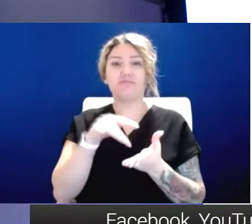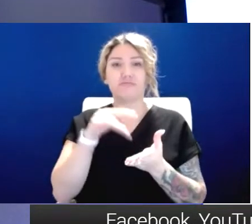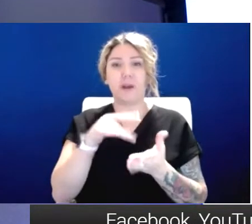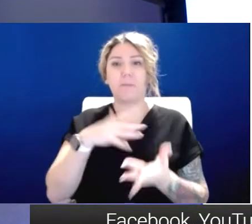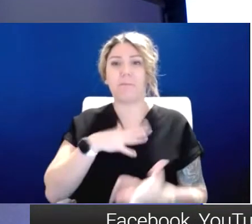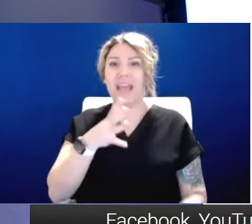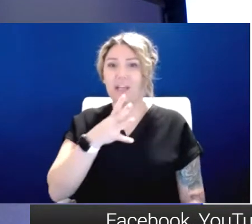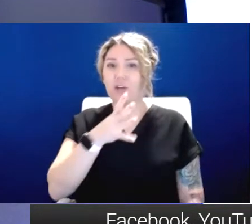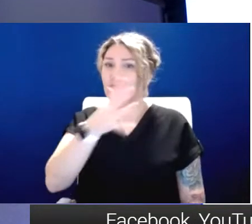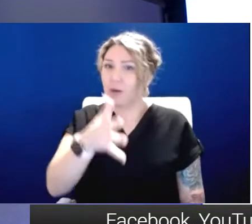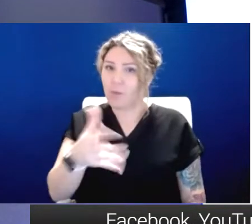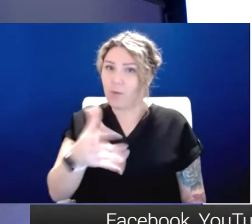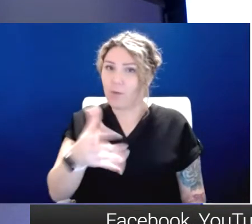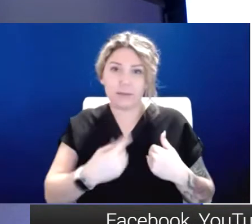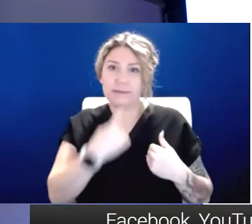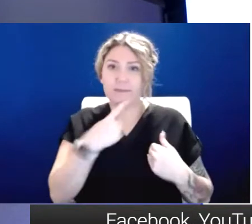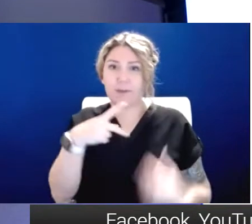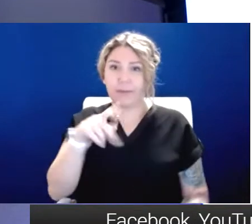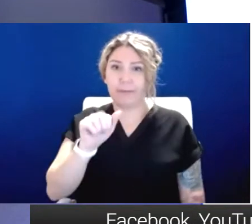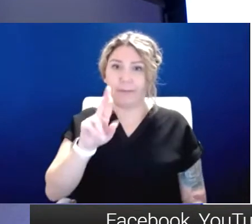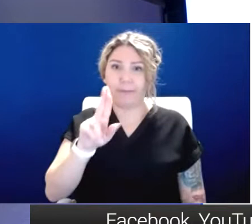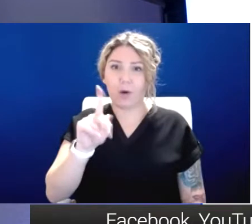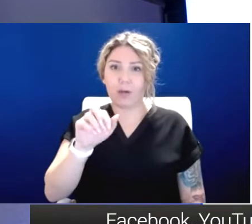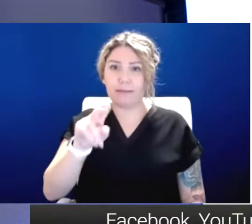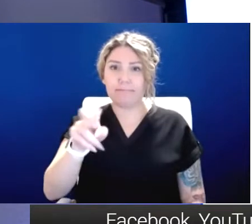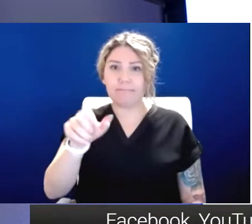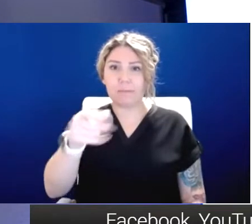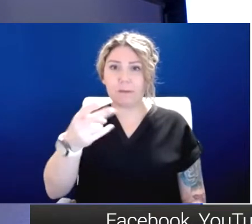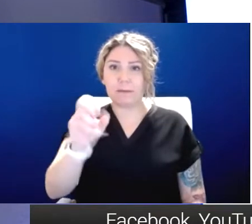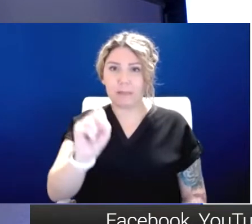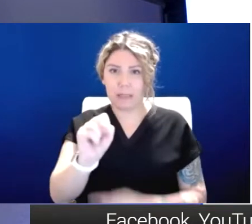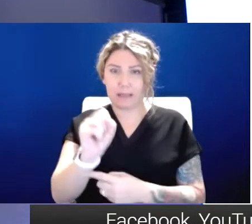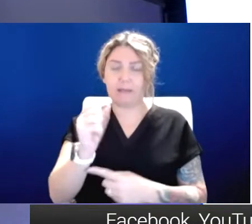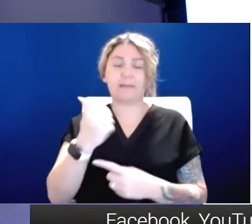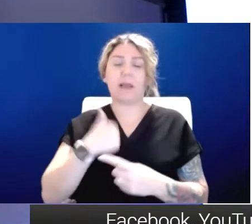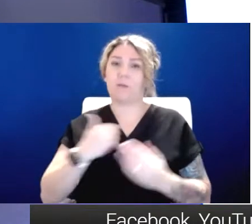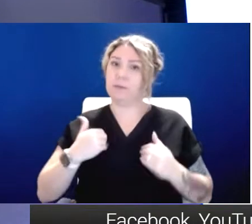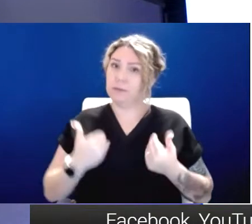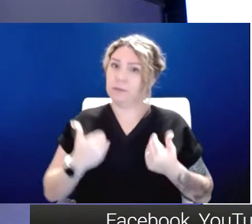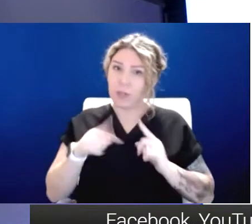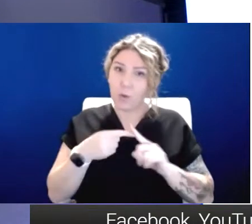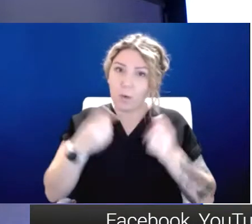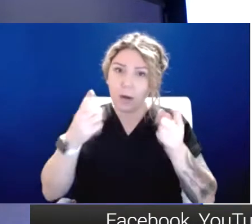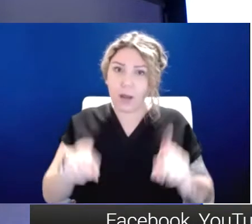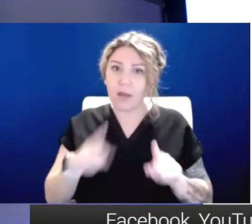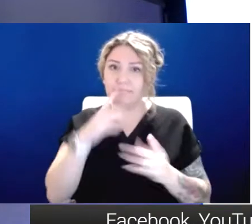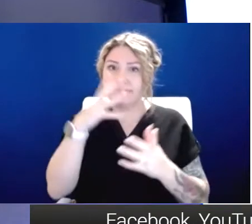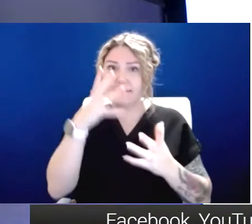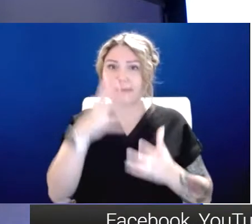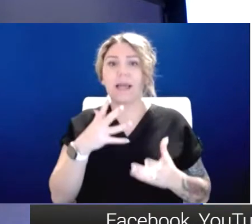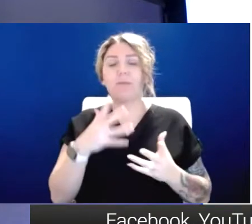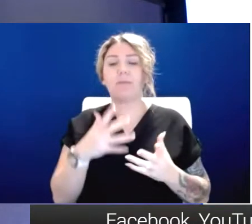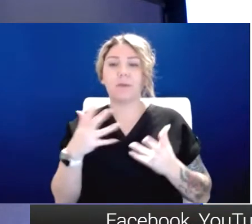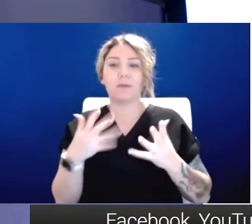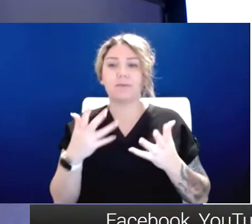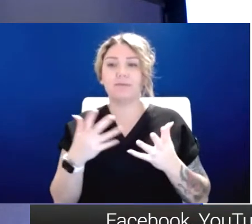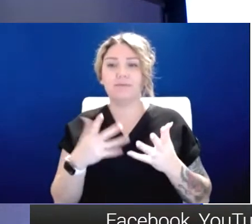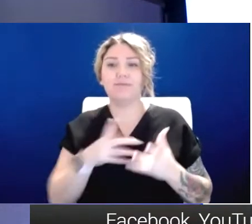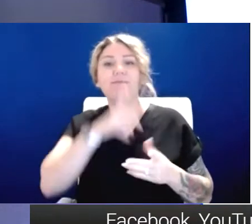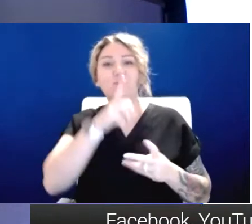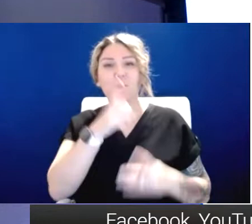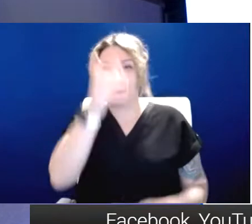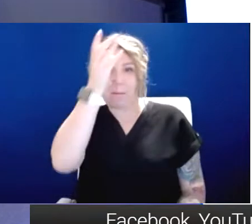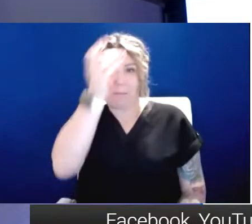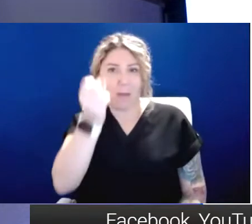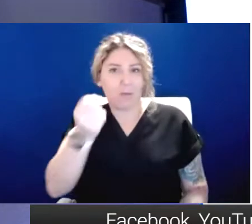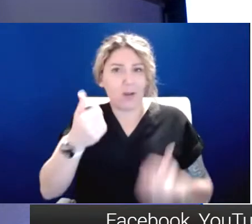severe Parkinson's, and I was very young when she was going through this, and sadly it's one of the real memories I have of